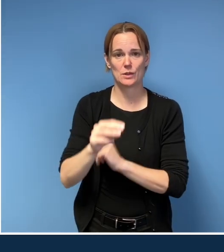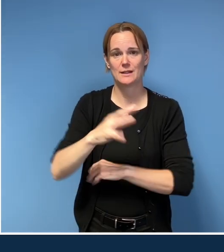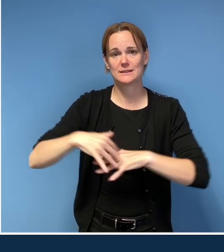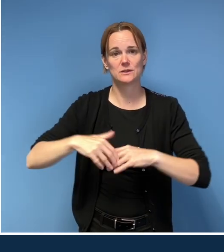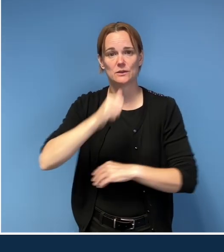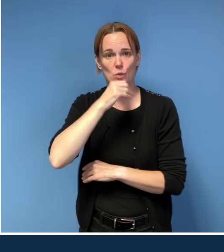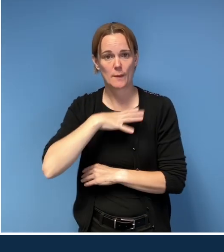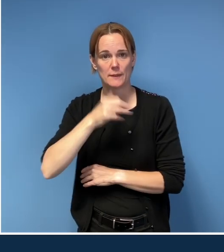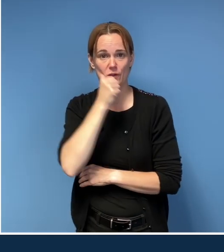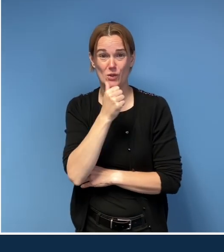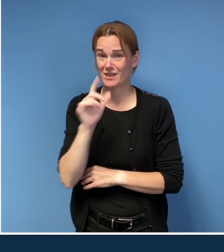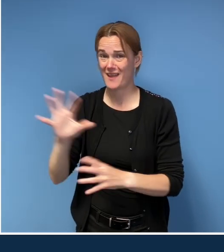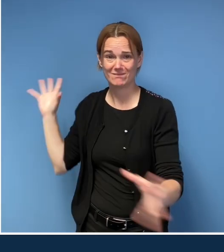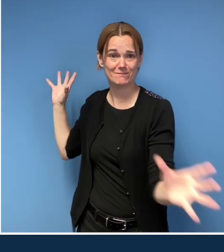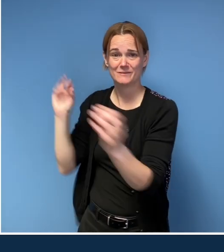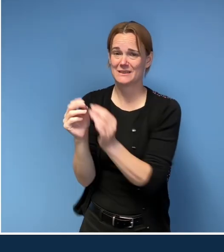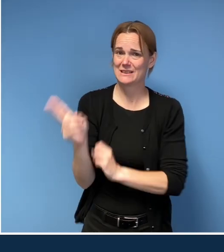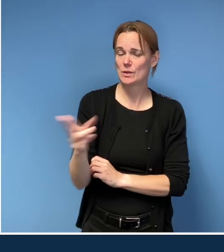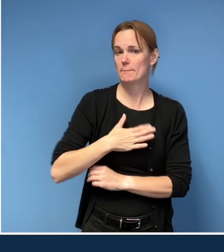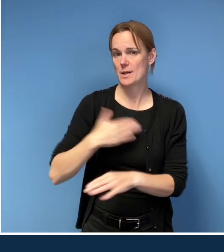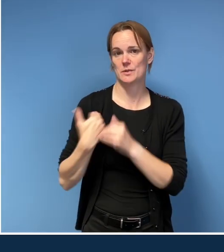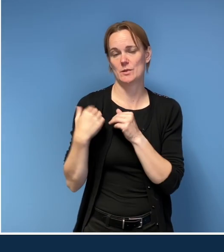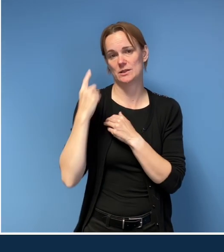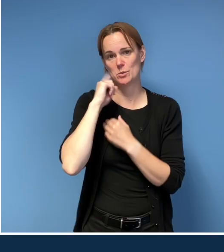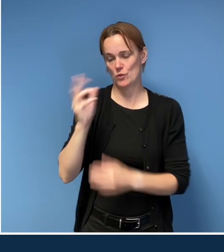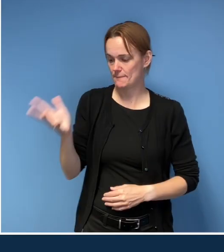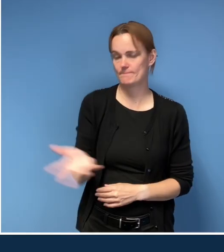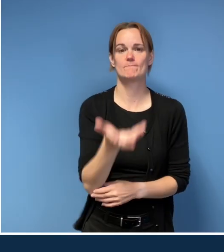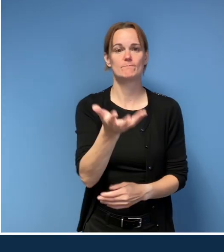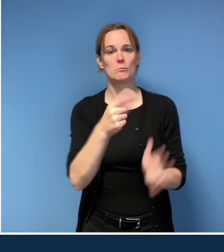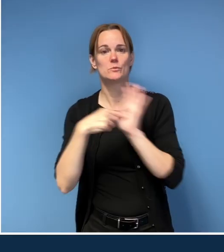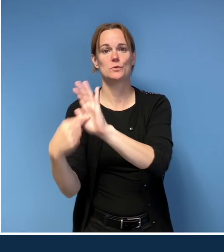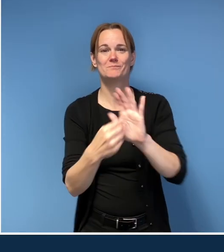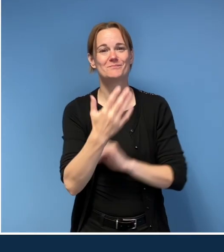to uphold, and I'm really excited about this. Thank you. Well, Alan.